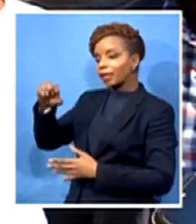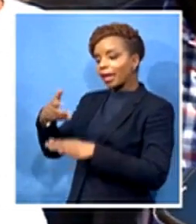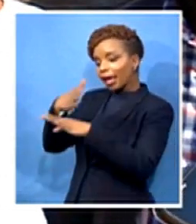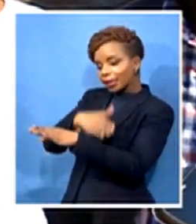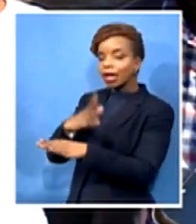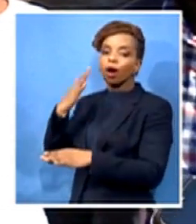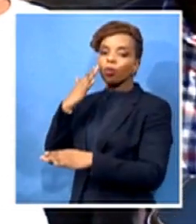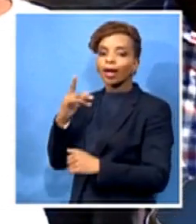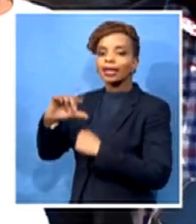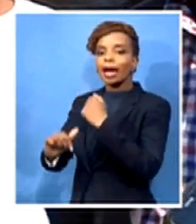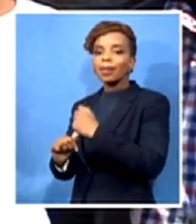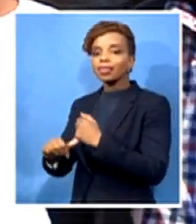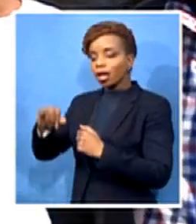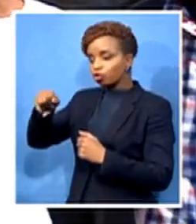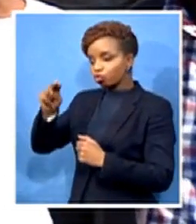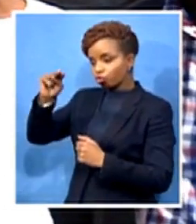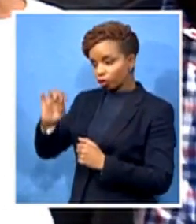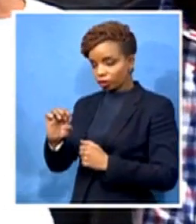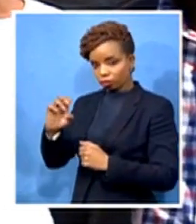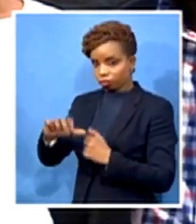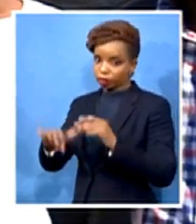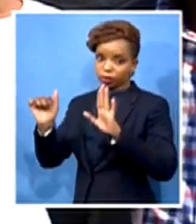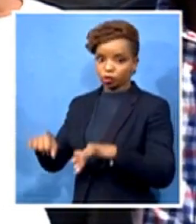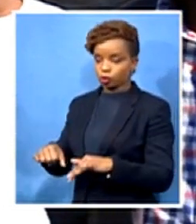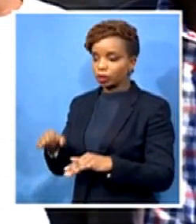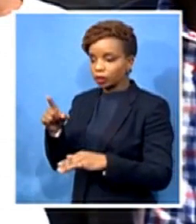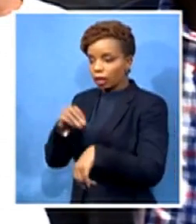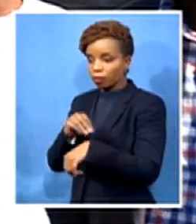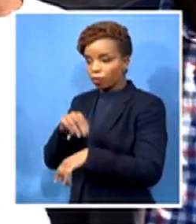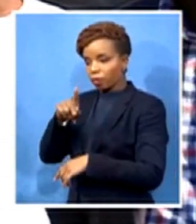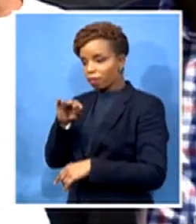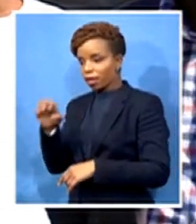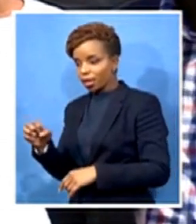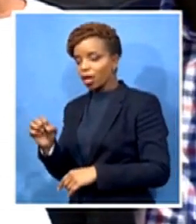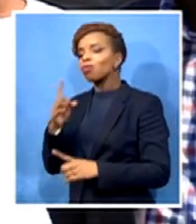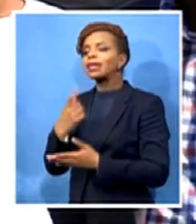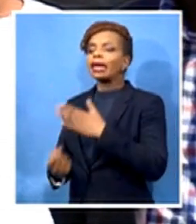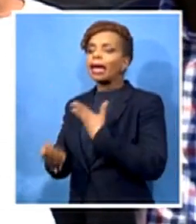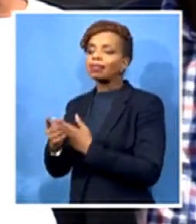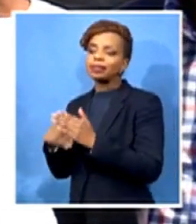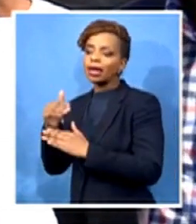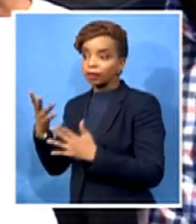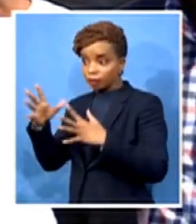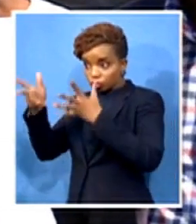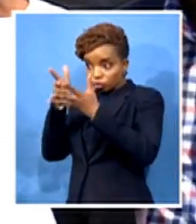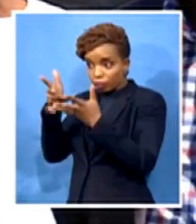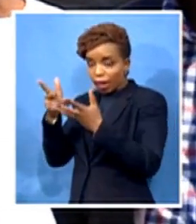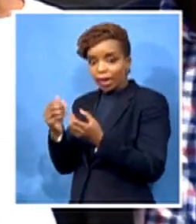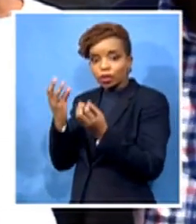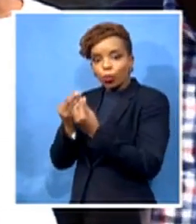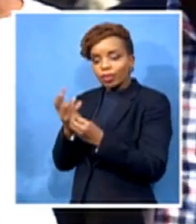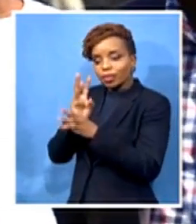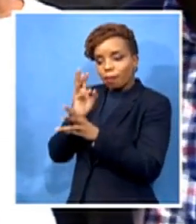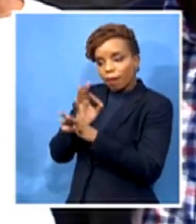done to address that? And I think maybe also communication with the parents that children had to wake up this morning. What is the plan going forward so